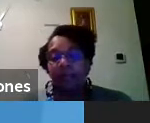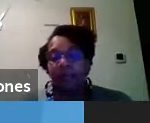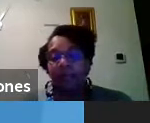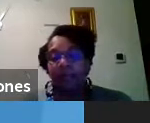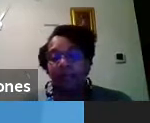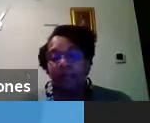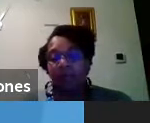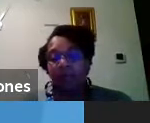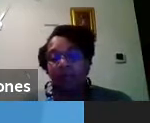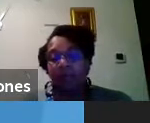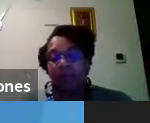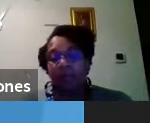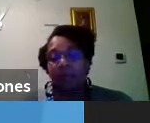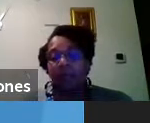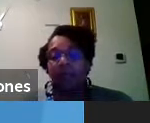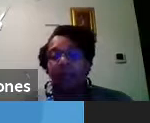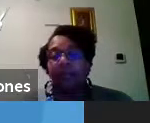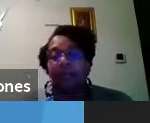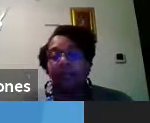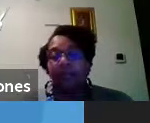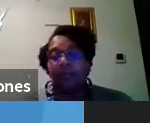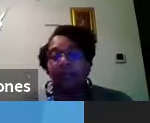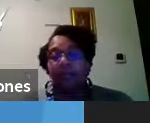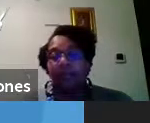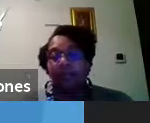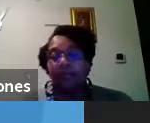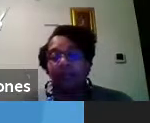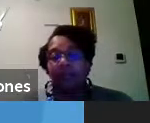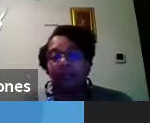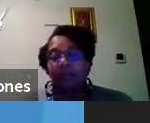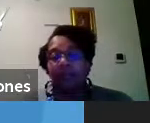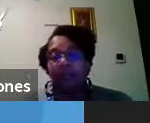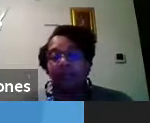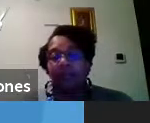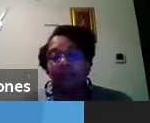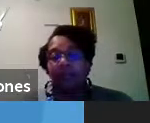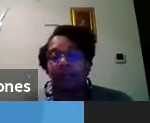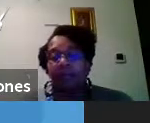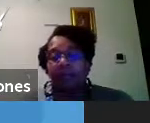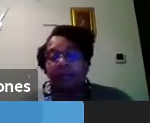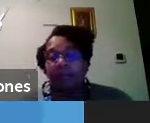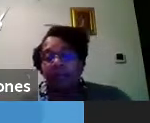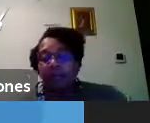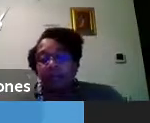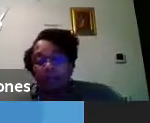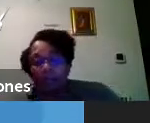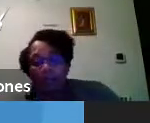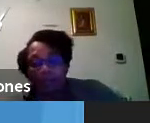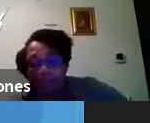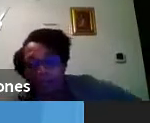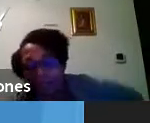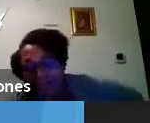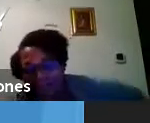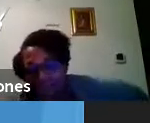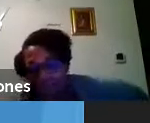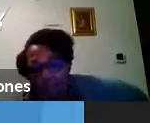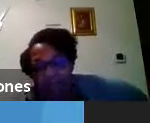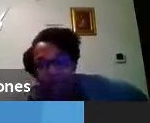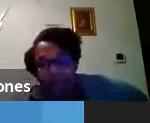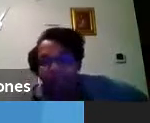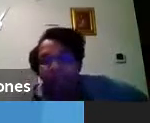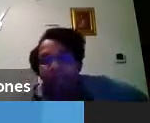higher than the supply. However, at a minimum, dLCV provides callers with information about their child's